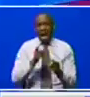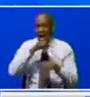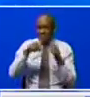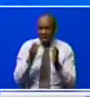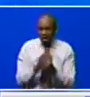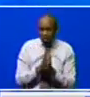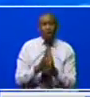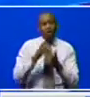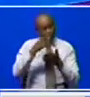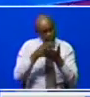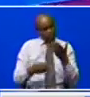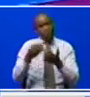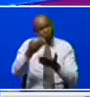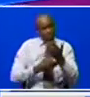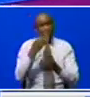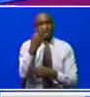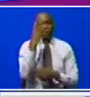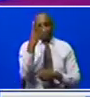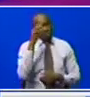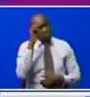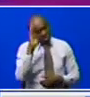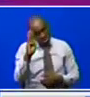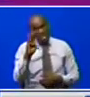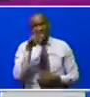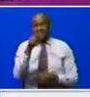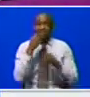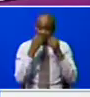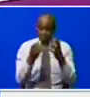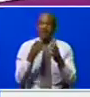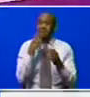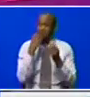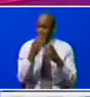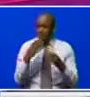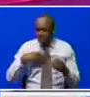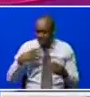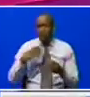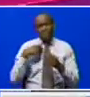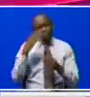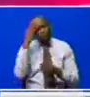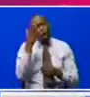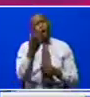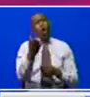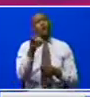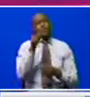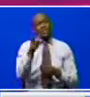Form 34AB by Joy. And, yeah. And I think it informs our viewers on what this whole contention is all about. So...